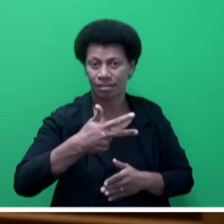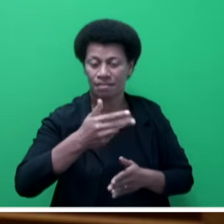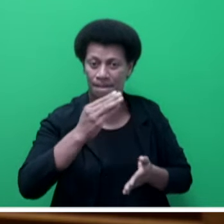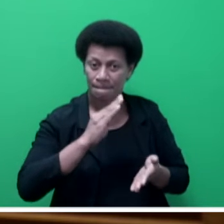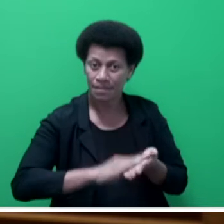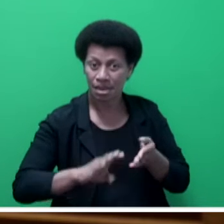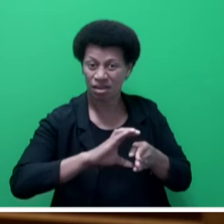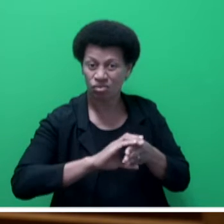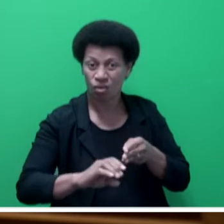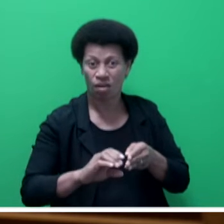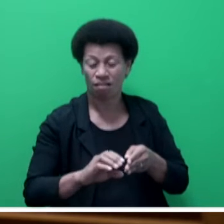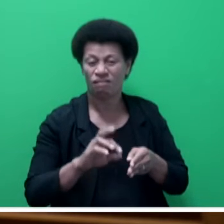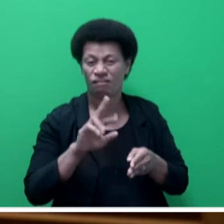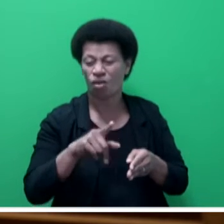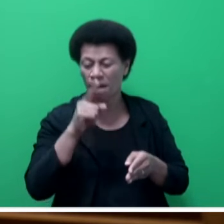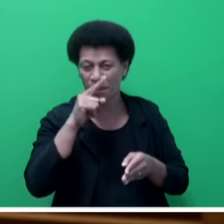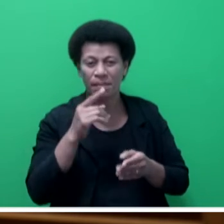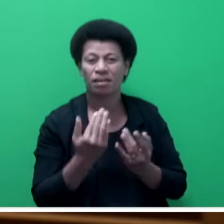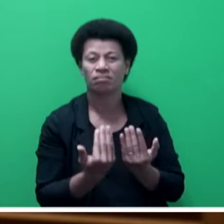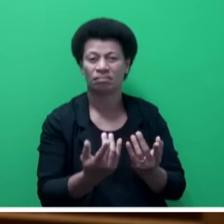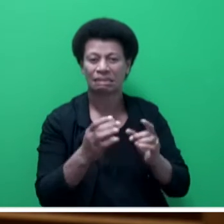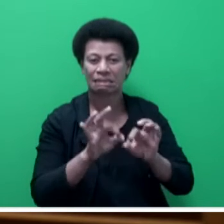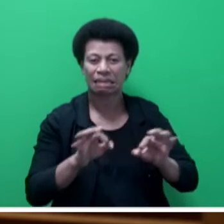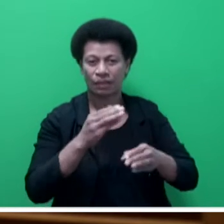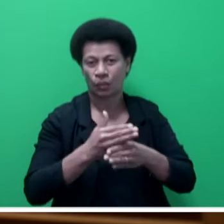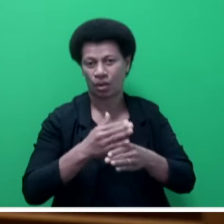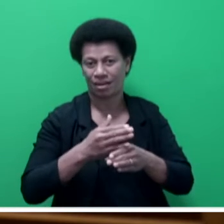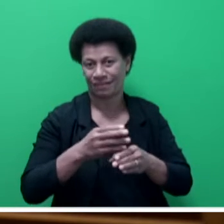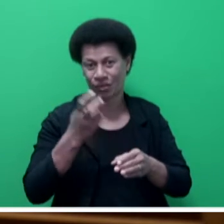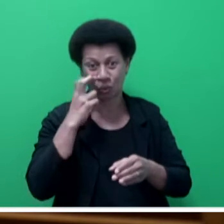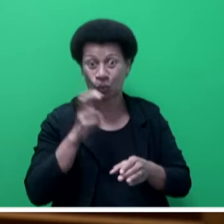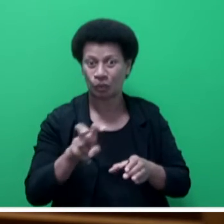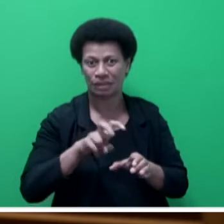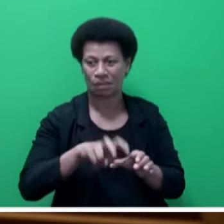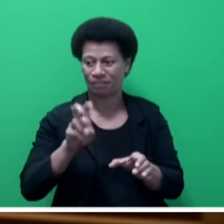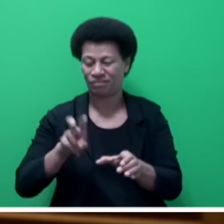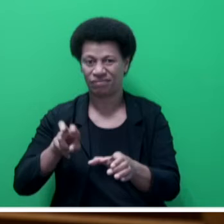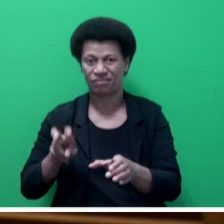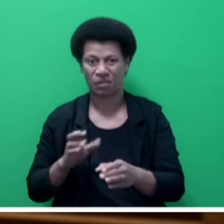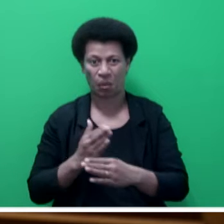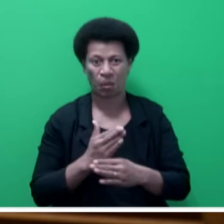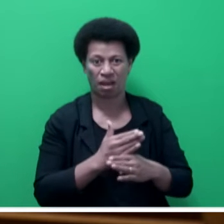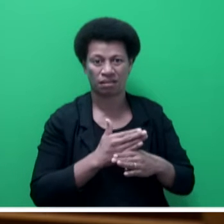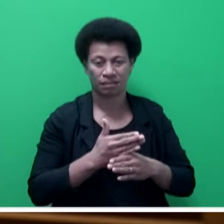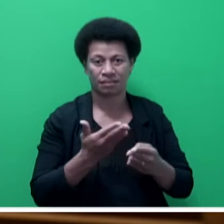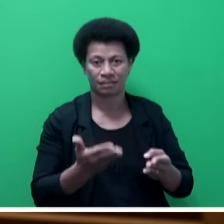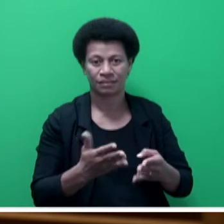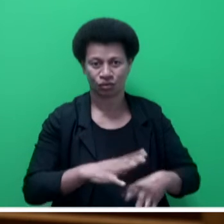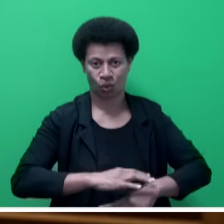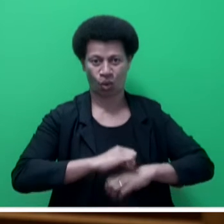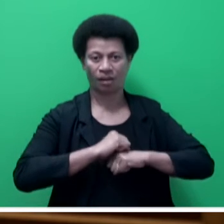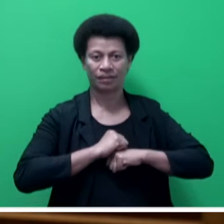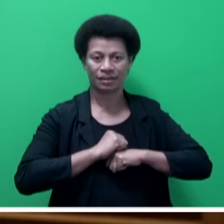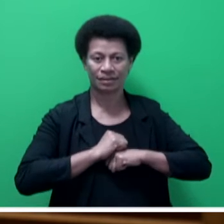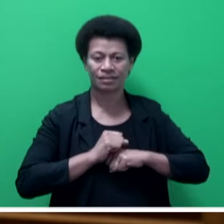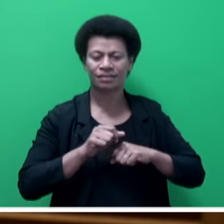has largely gone to the tourism sector, sir. The new tax incentives also in the budget have kept the confidence of domestic